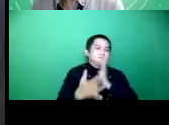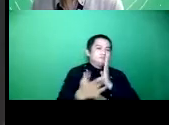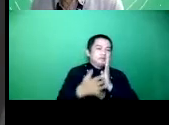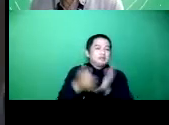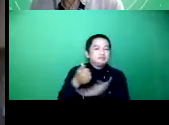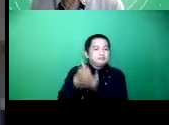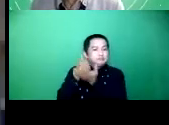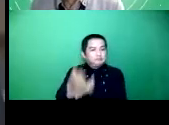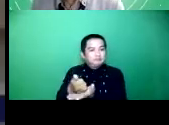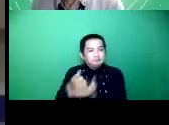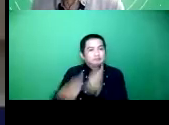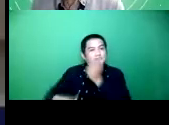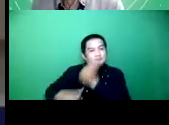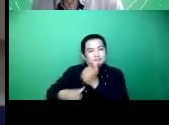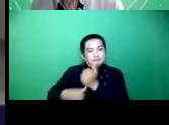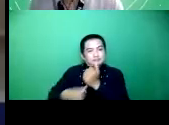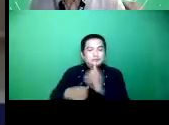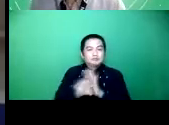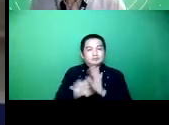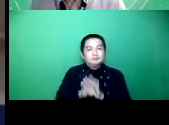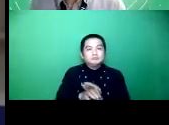for learning. For example,